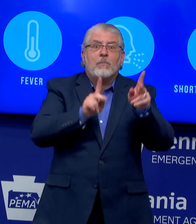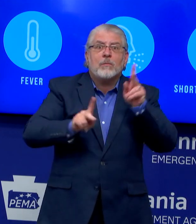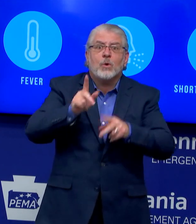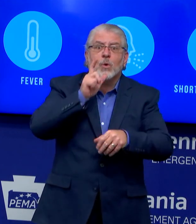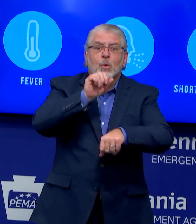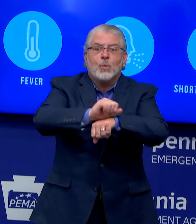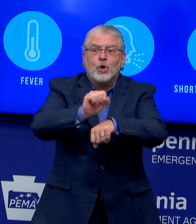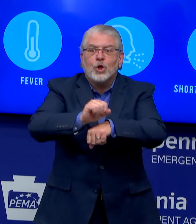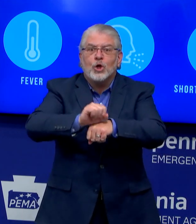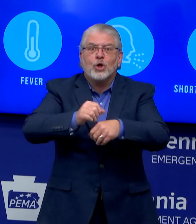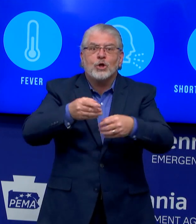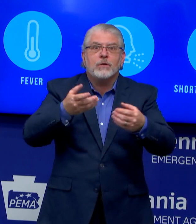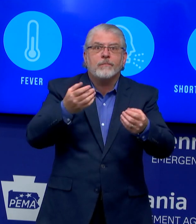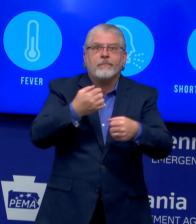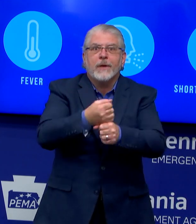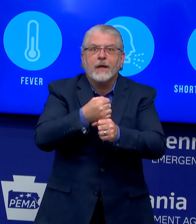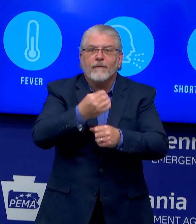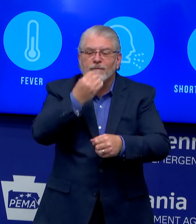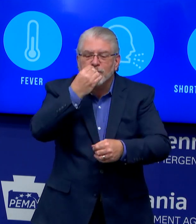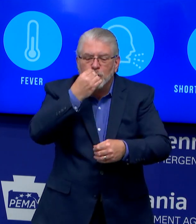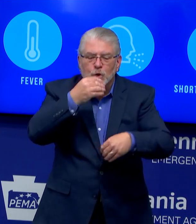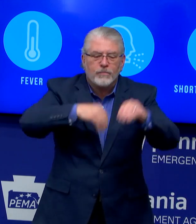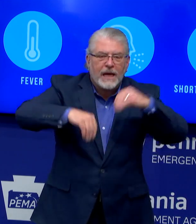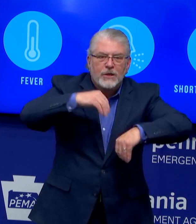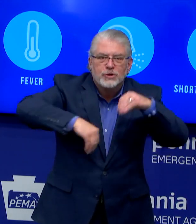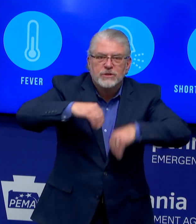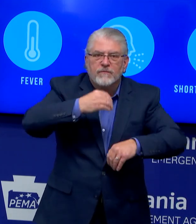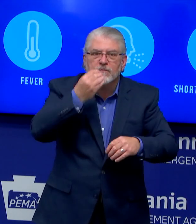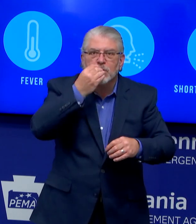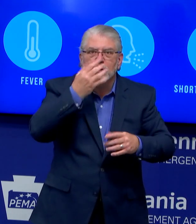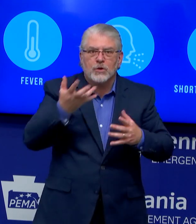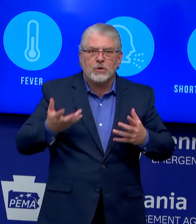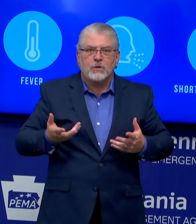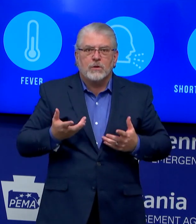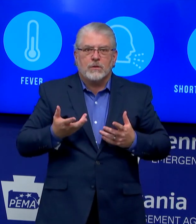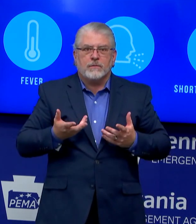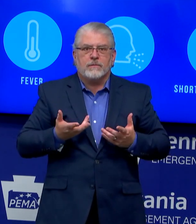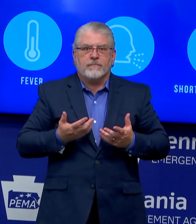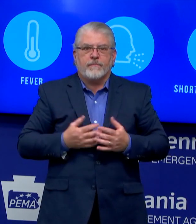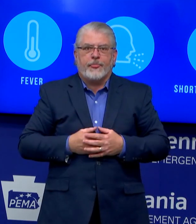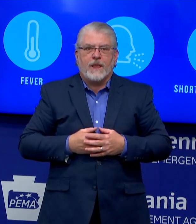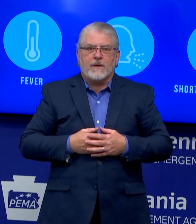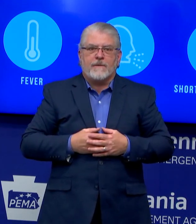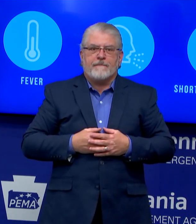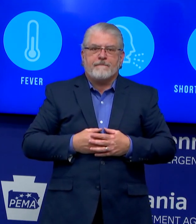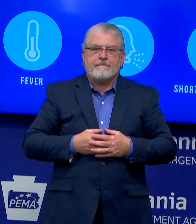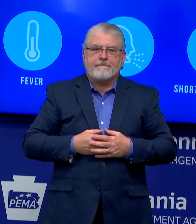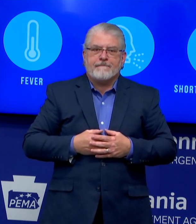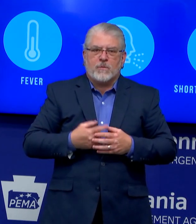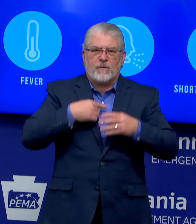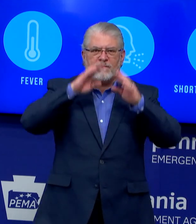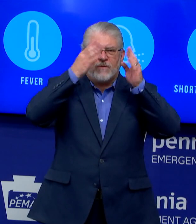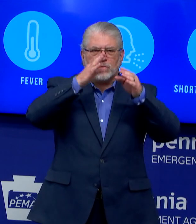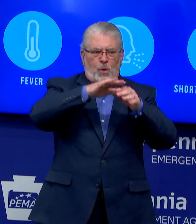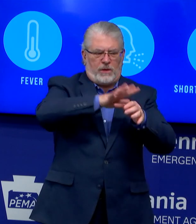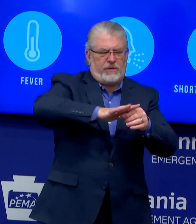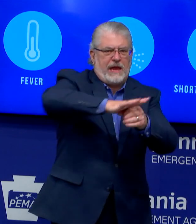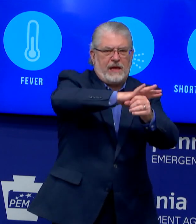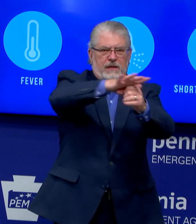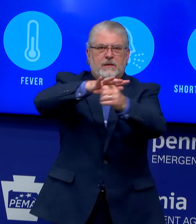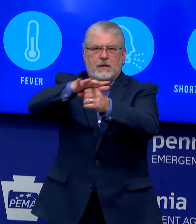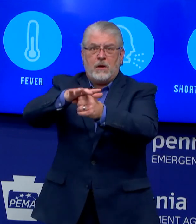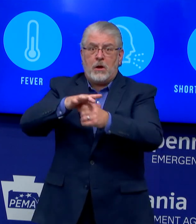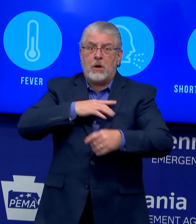widespread yet, although that's a goal for the future. But we want to do that targeted type of testing to see who's immune